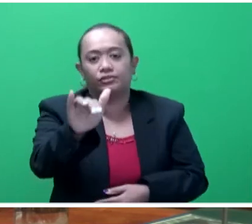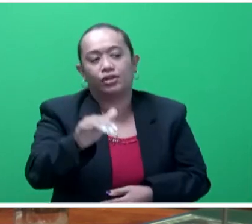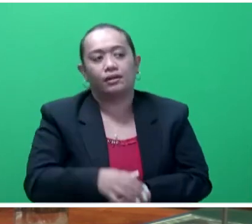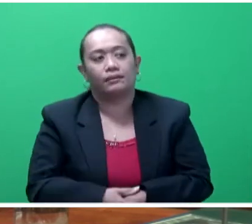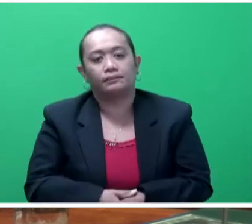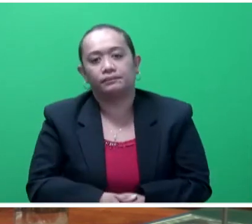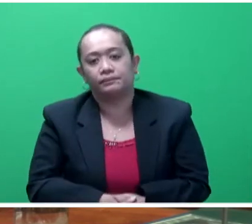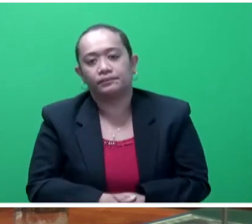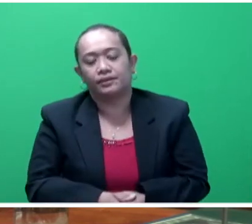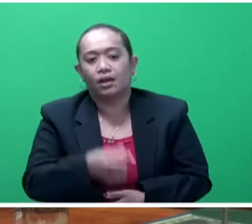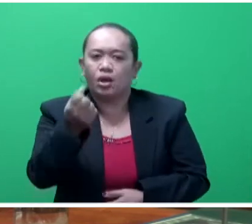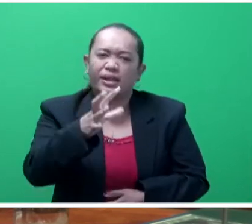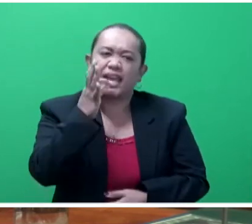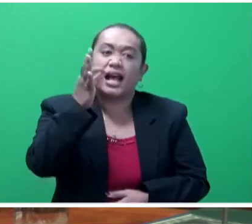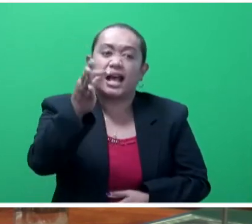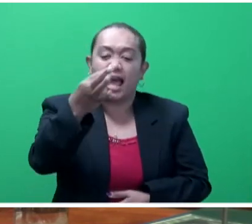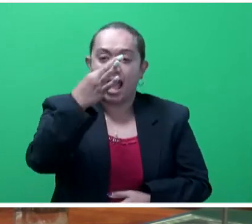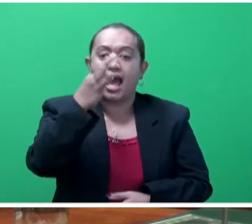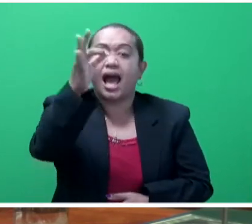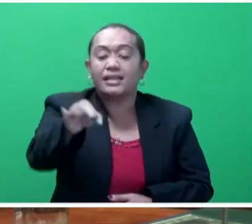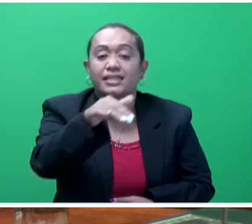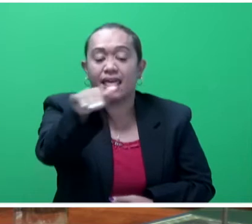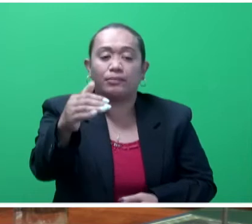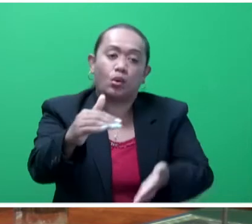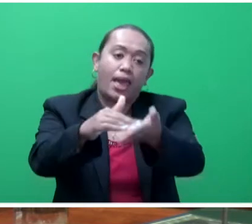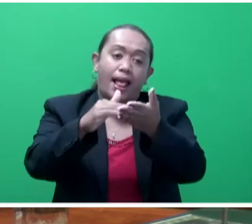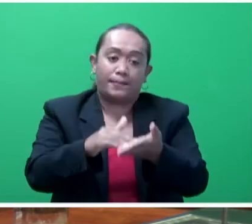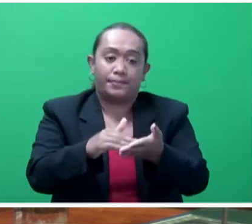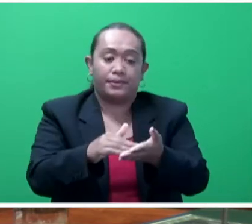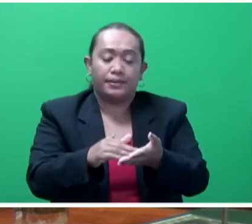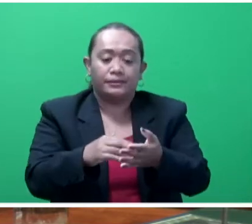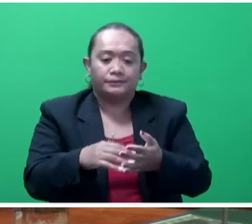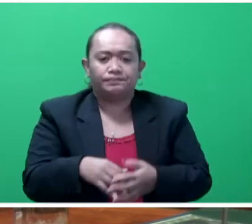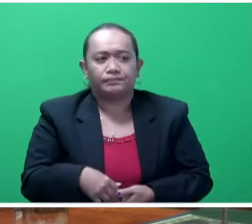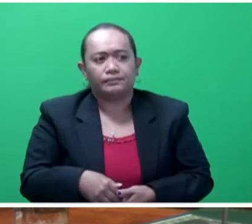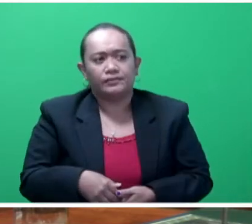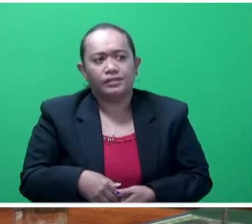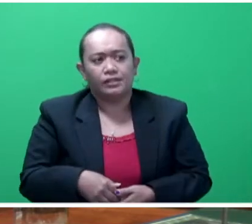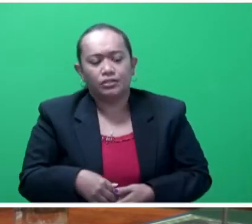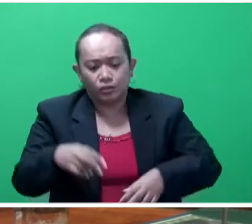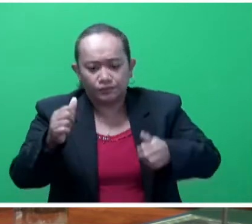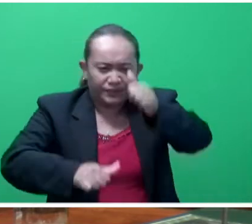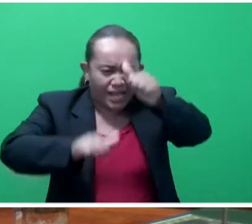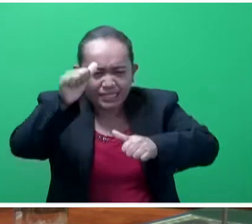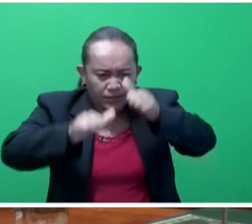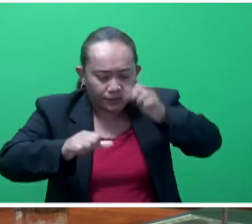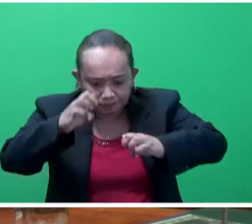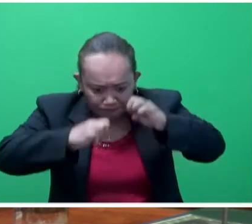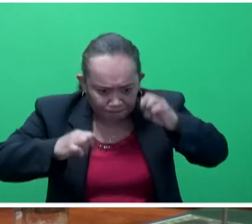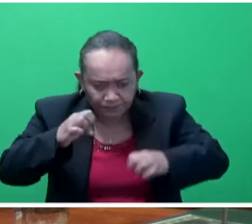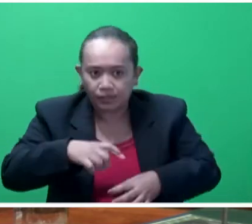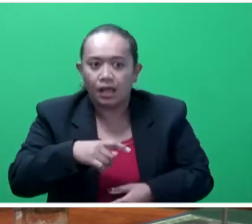Services. Engineering assessment of the building was carried out, and it was established that the building was